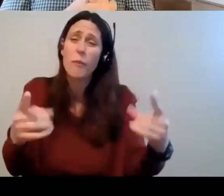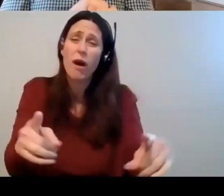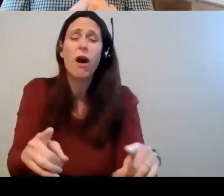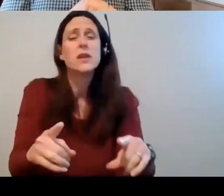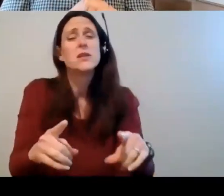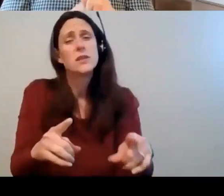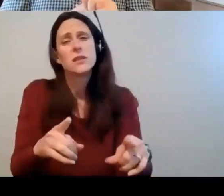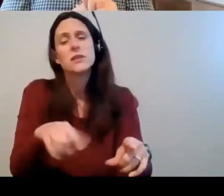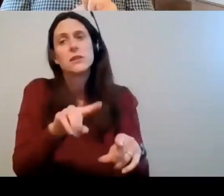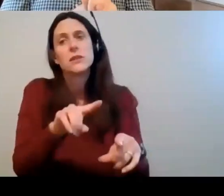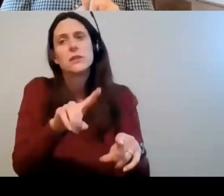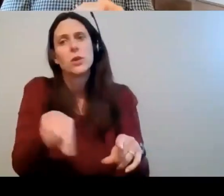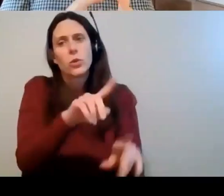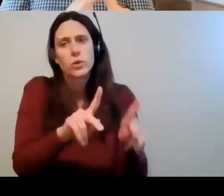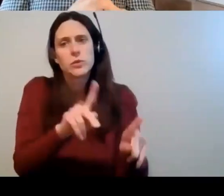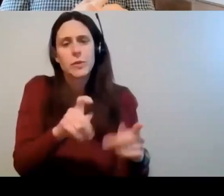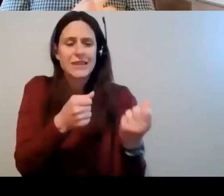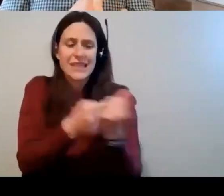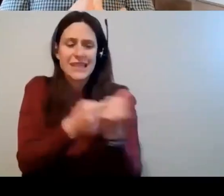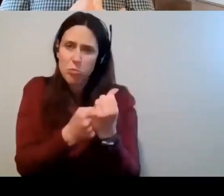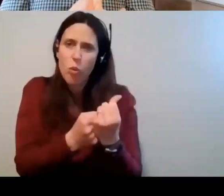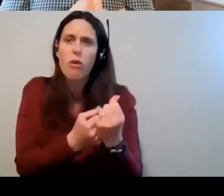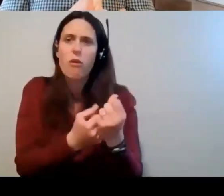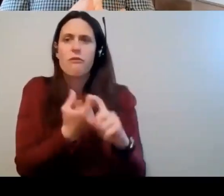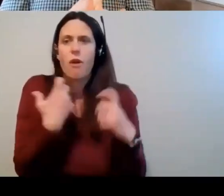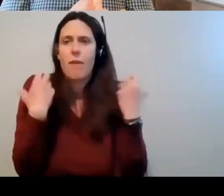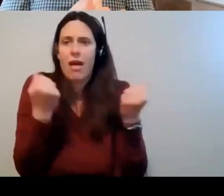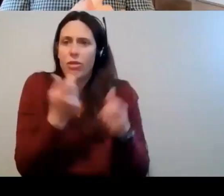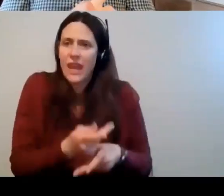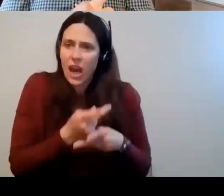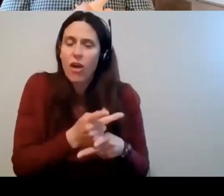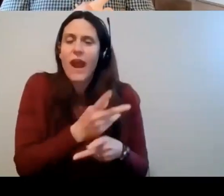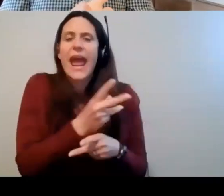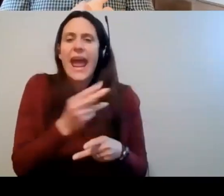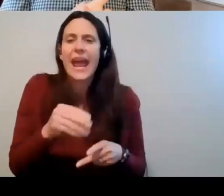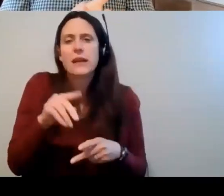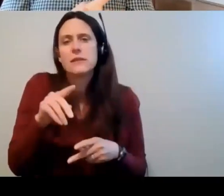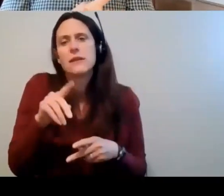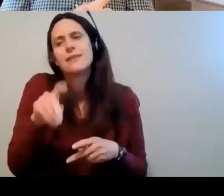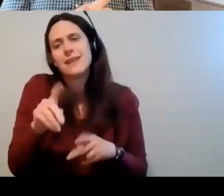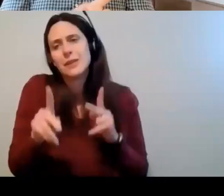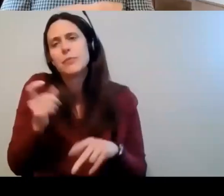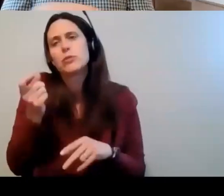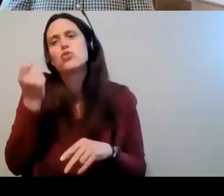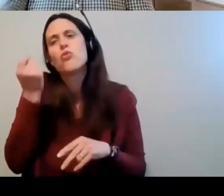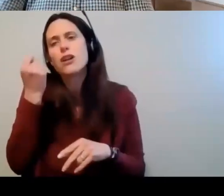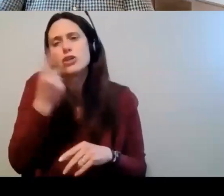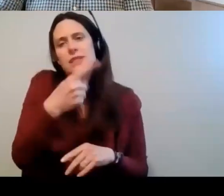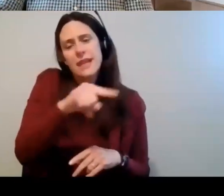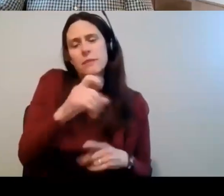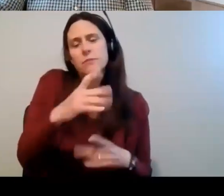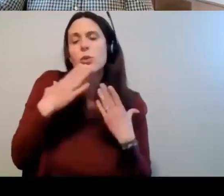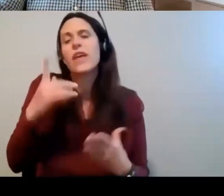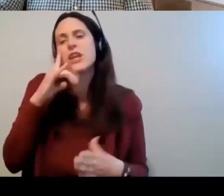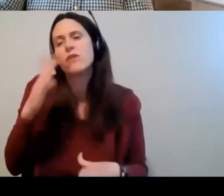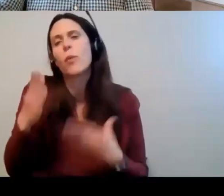they really need support and mental health care, but also need understanding from the people around them. So thank you for bringing that up,